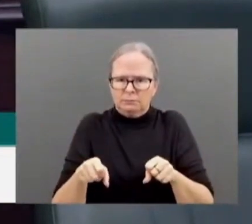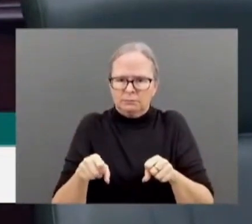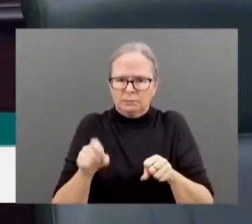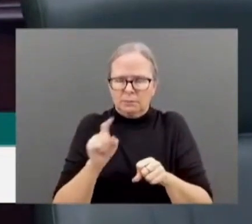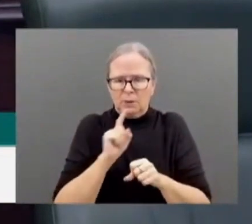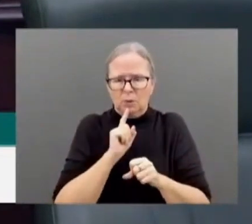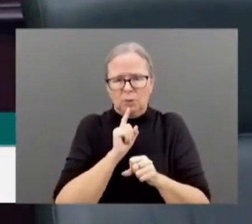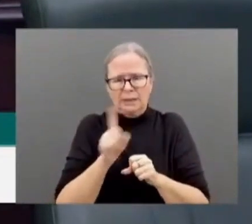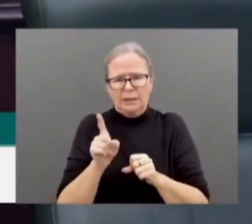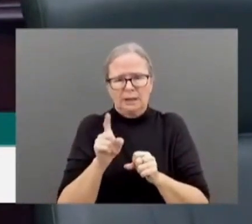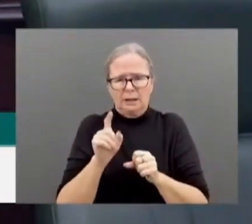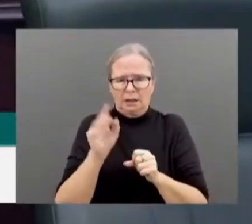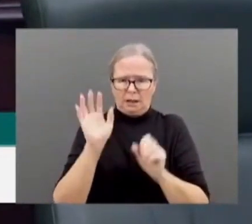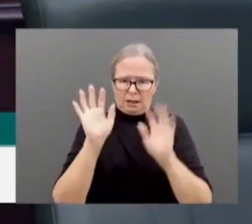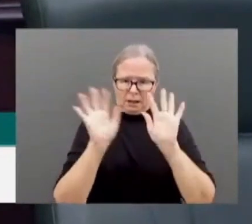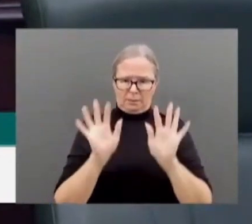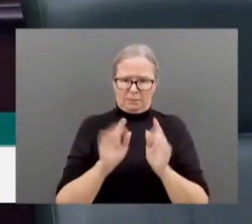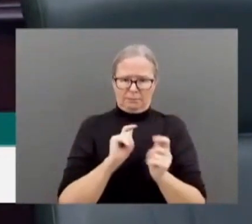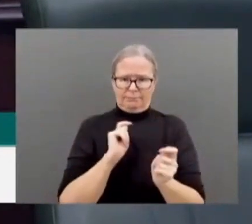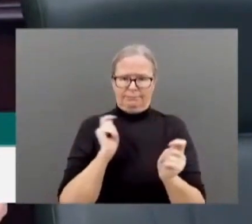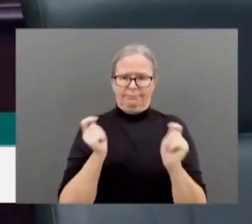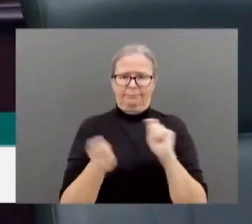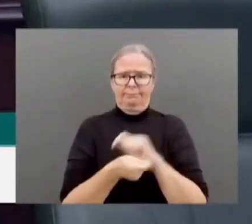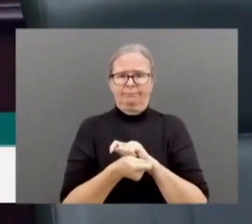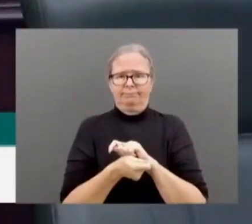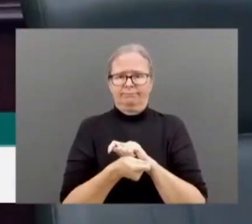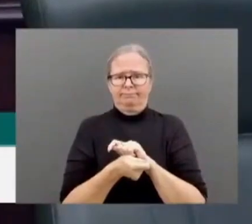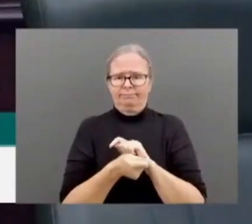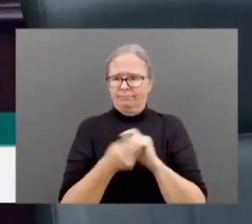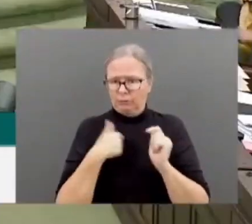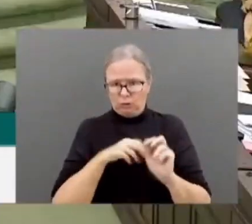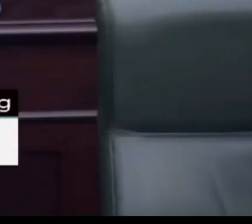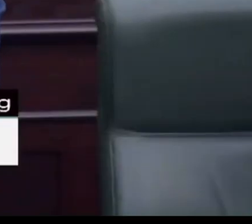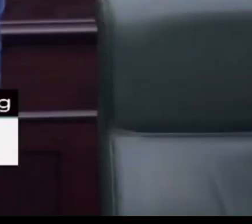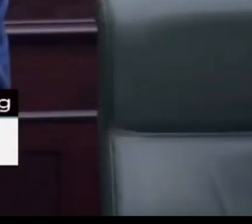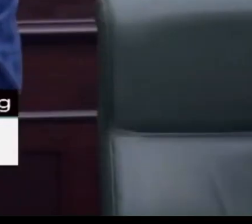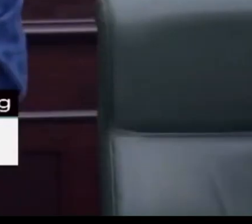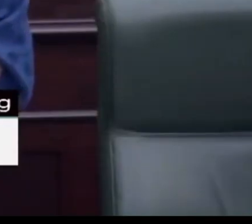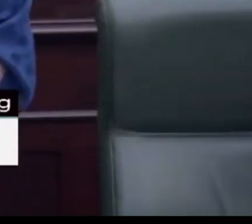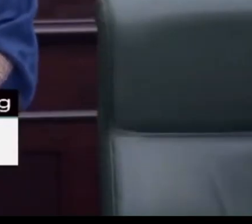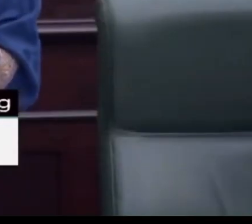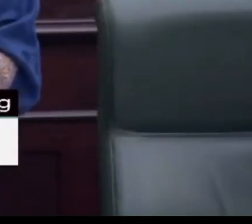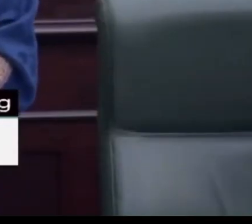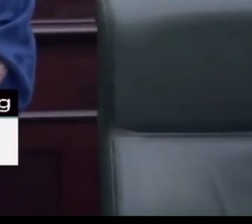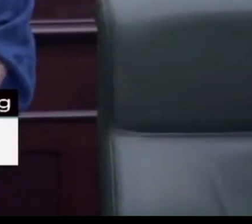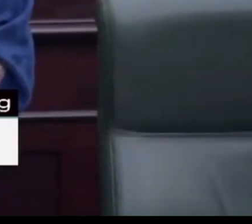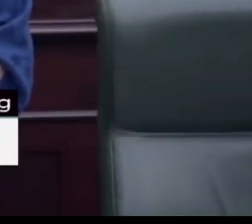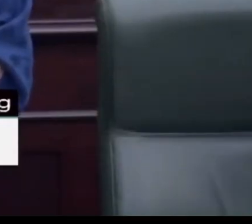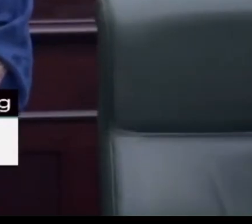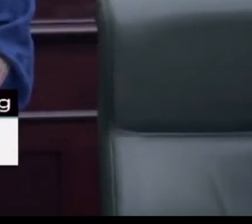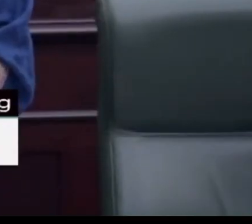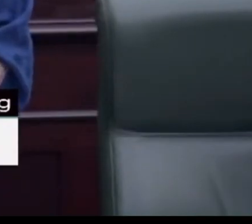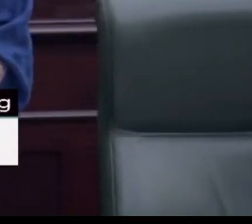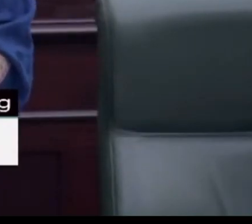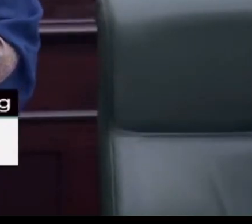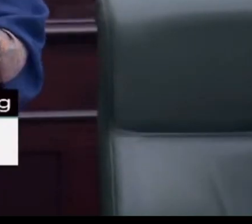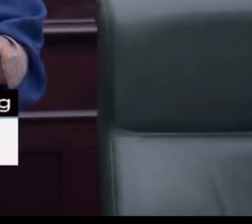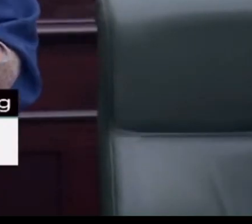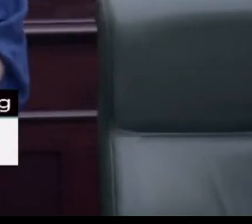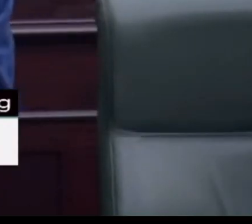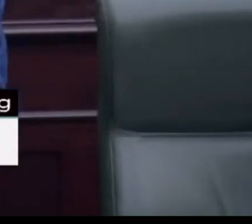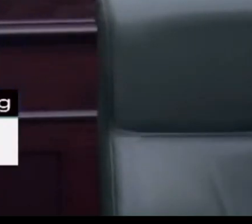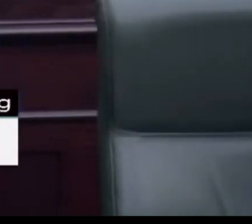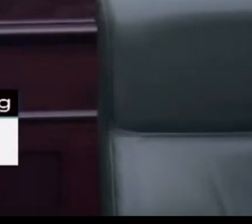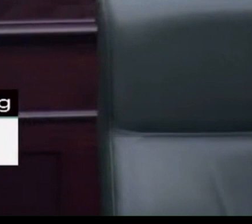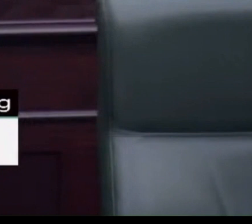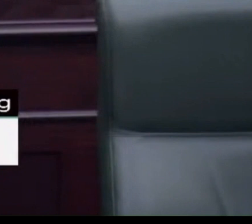on the options to ensure the water on the Eastern Slopes continues to flow. Nobody has said to me they really wish that the president of